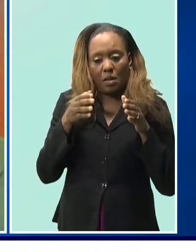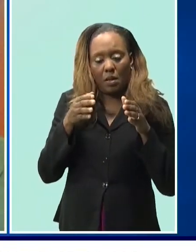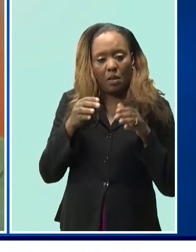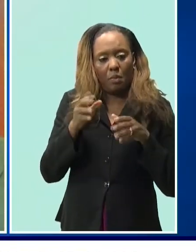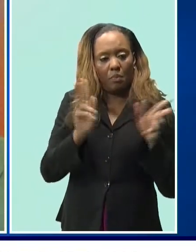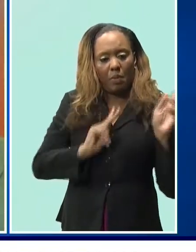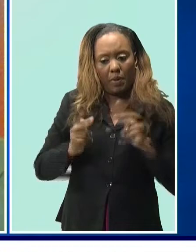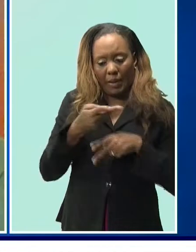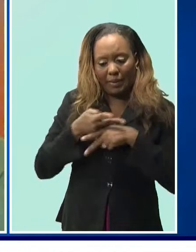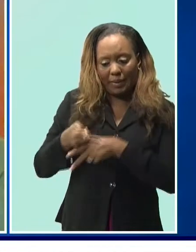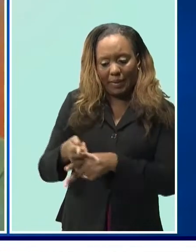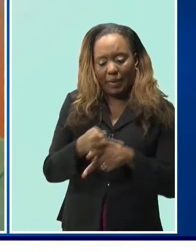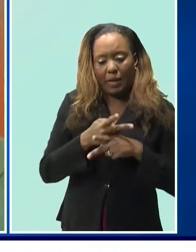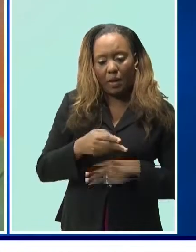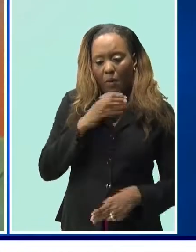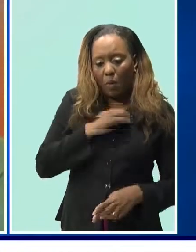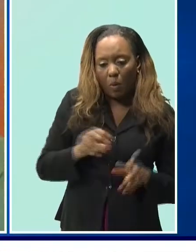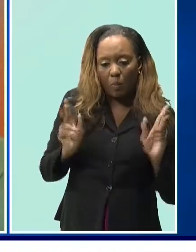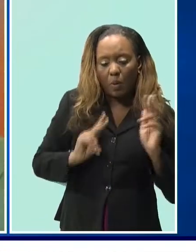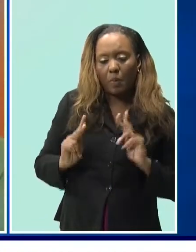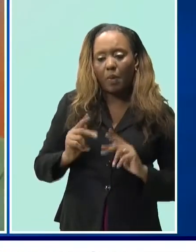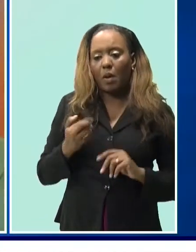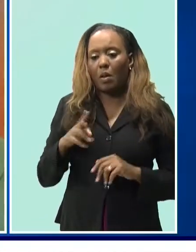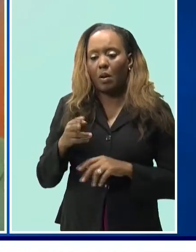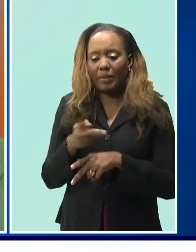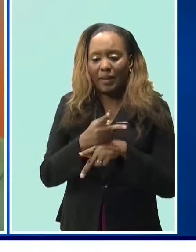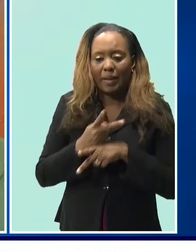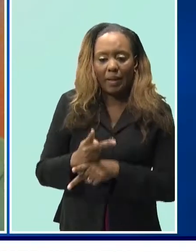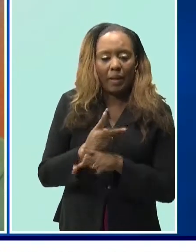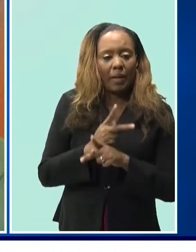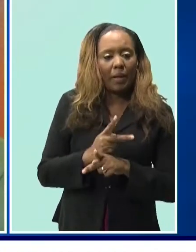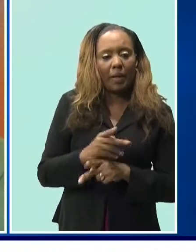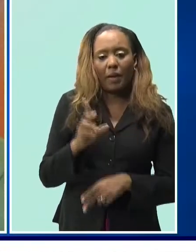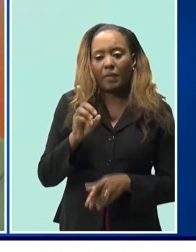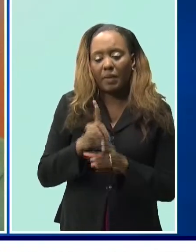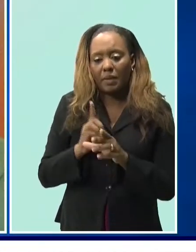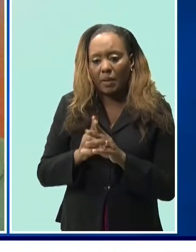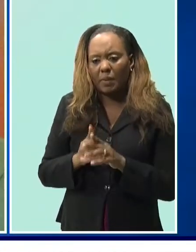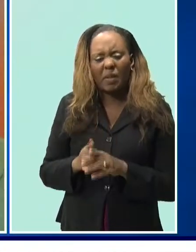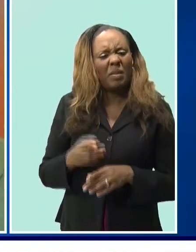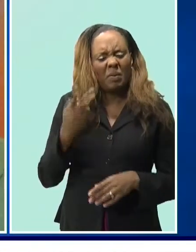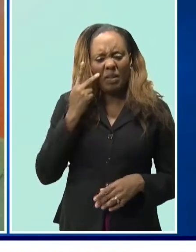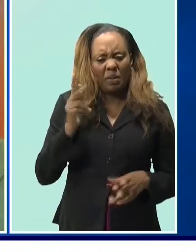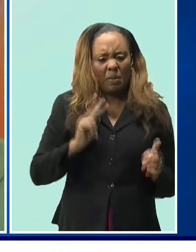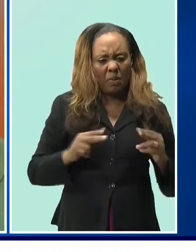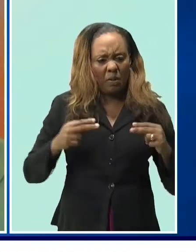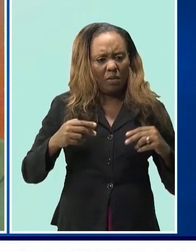in Barbados on the roads in their uniforms, and they're wondering whether